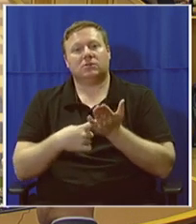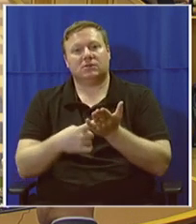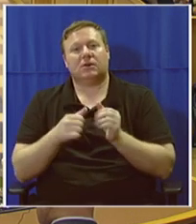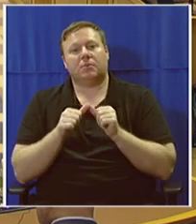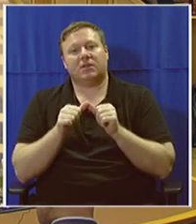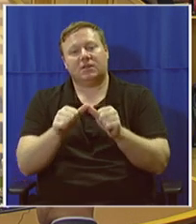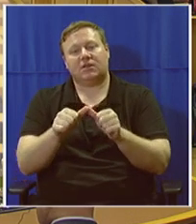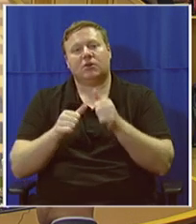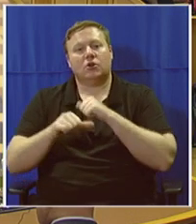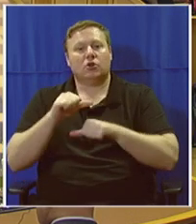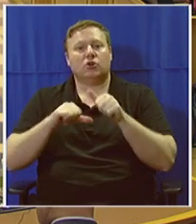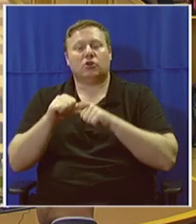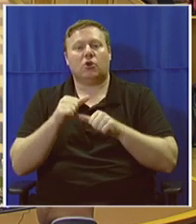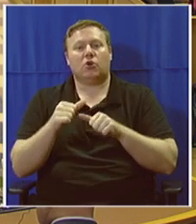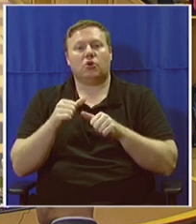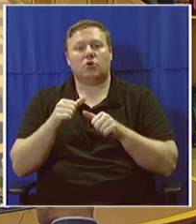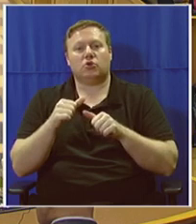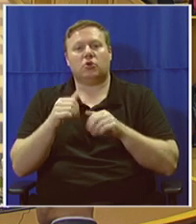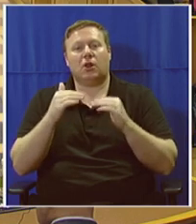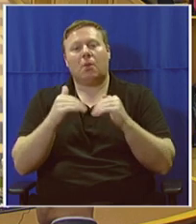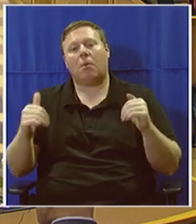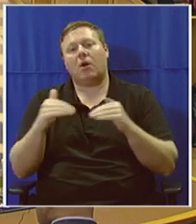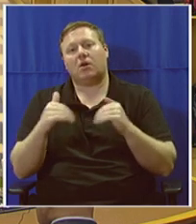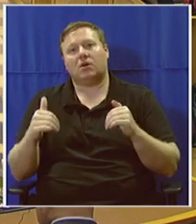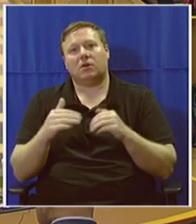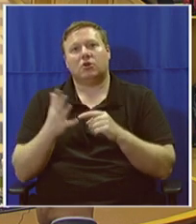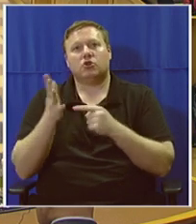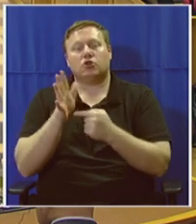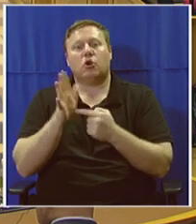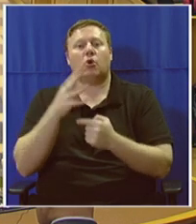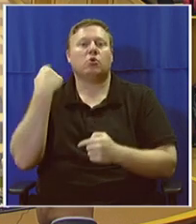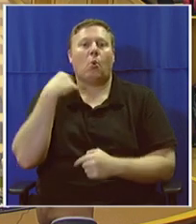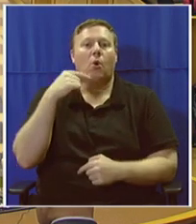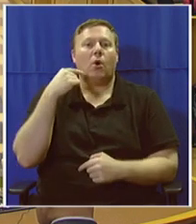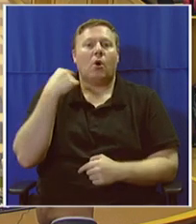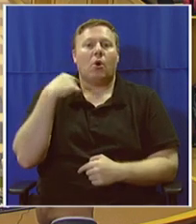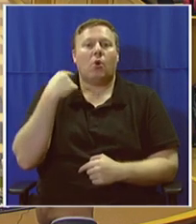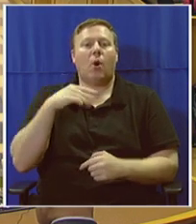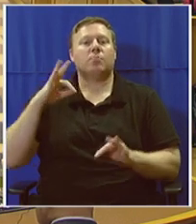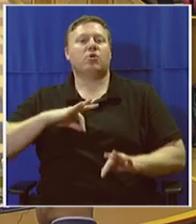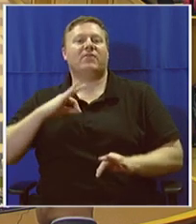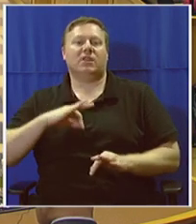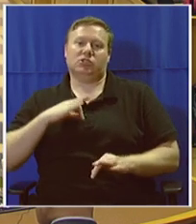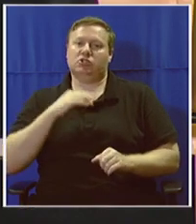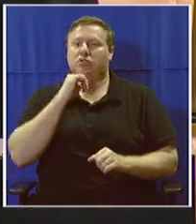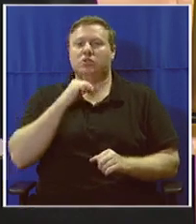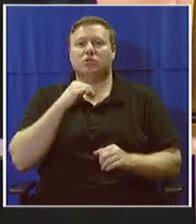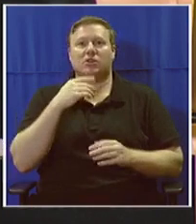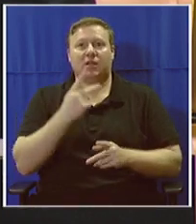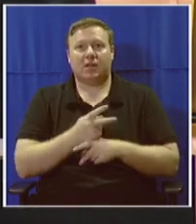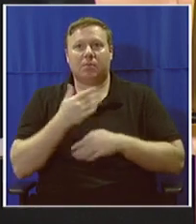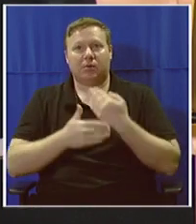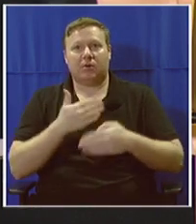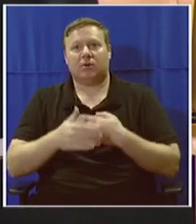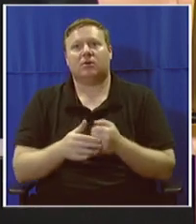social legacy of the apartheid, which shows the white privilege continues unabated at the expense of the